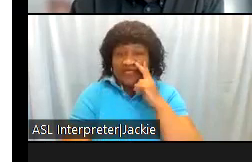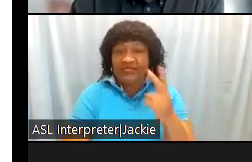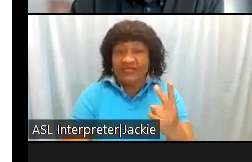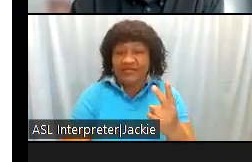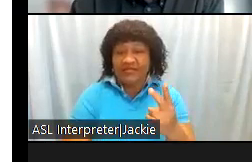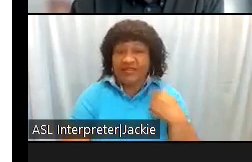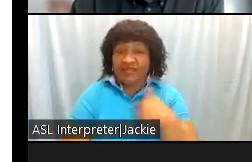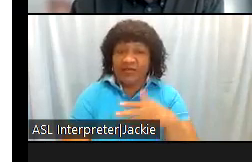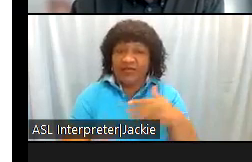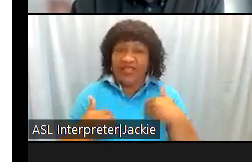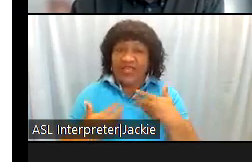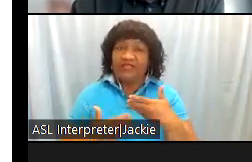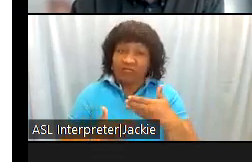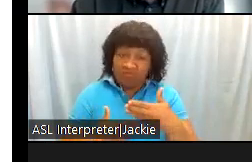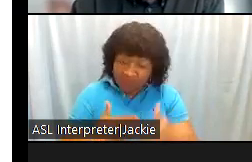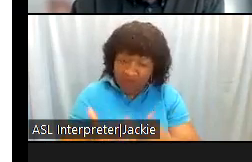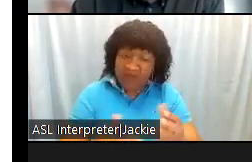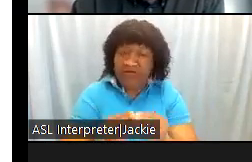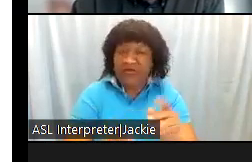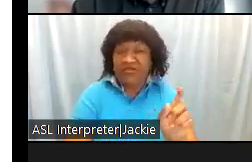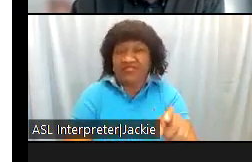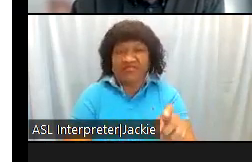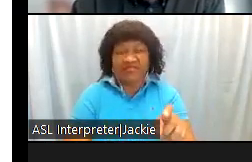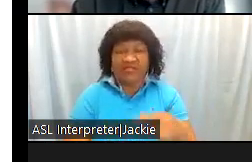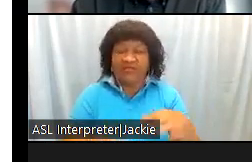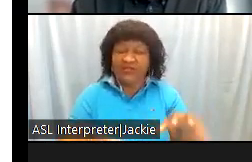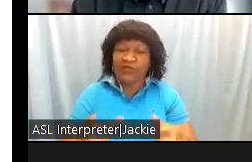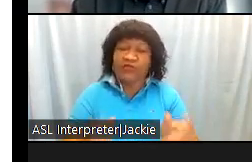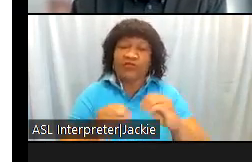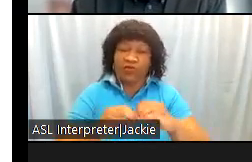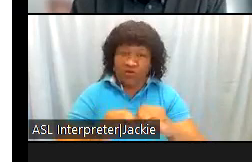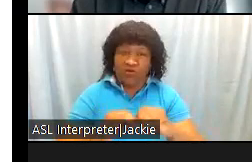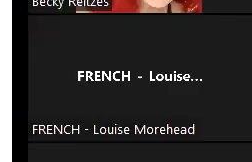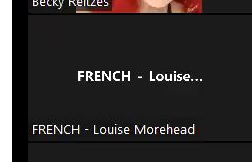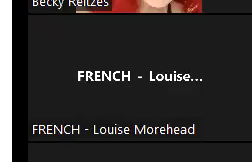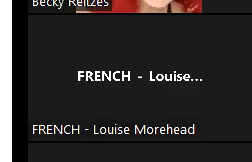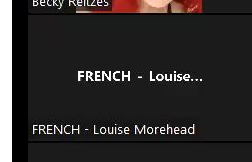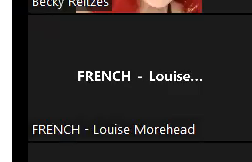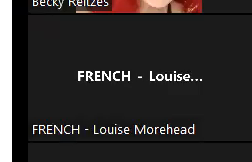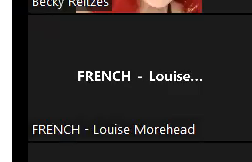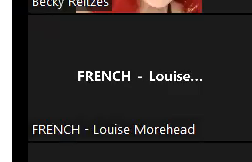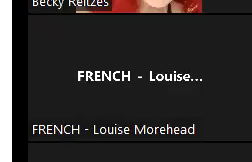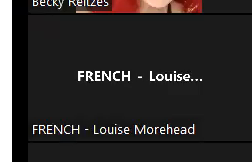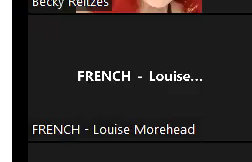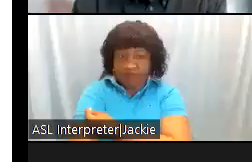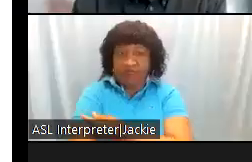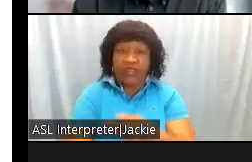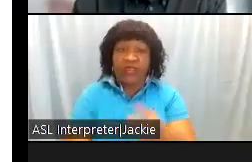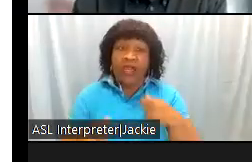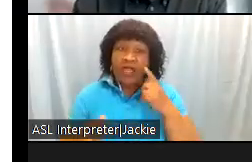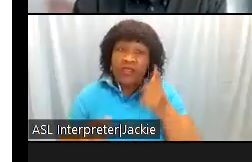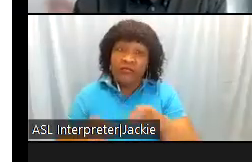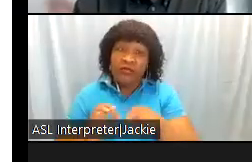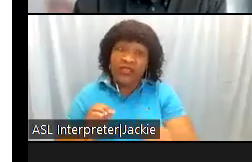that we have progress to make, and we have to do a lot more. I think also this is going to be,